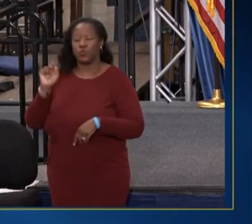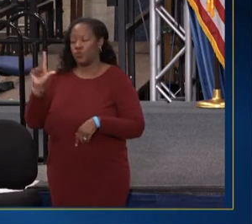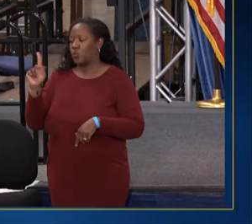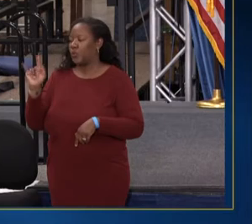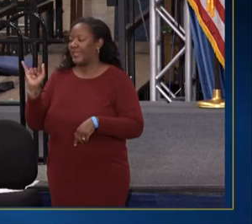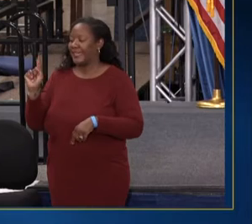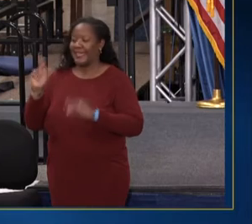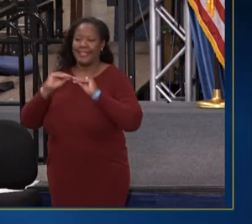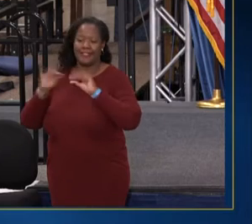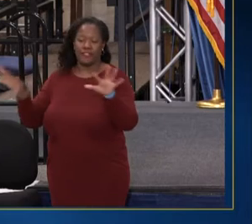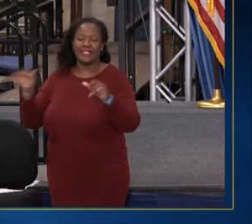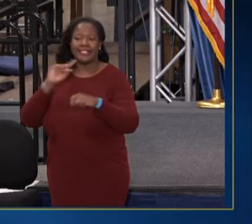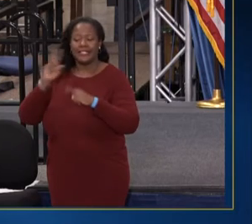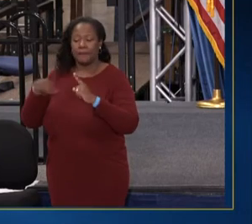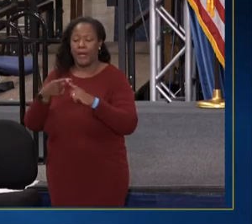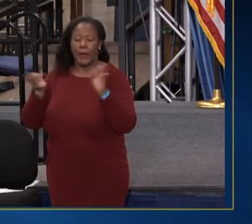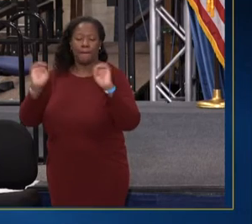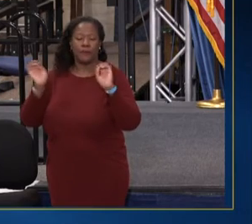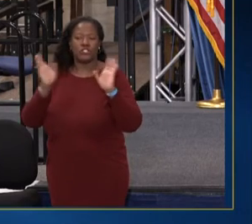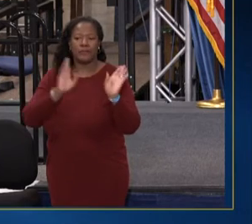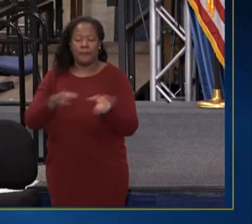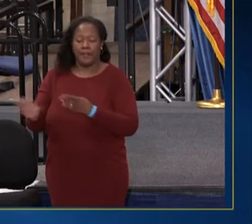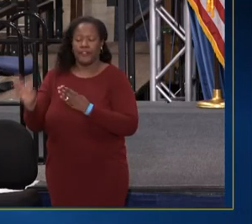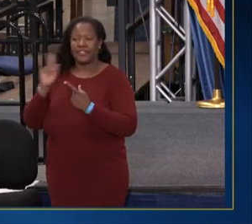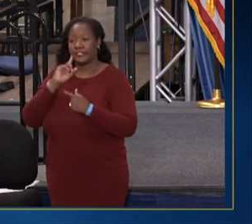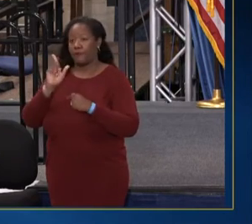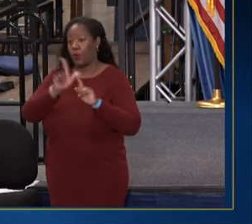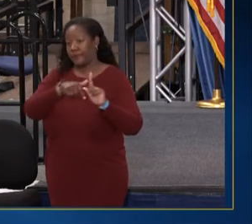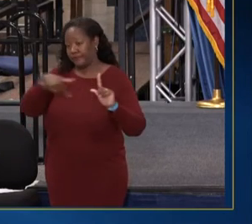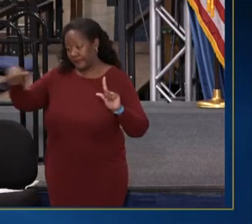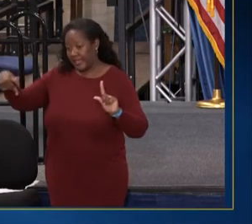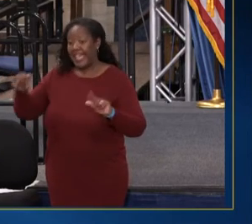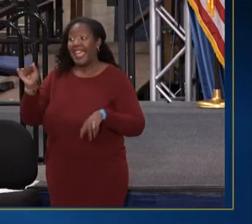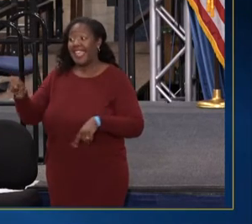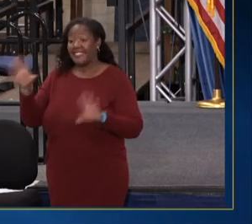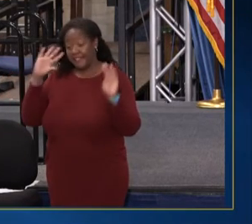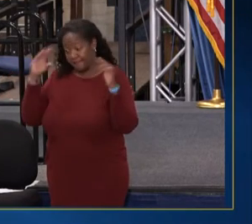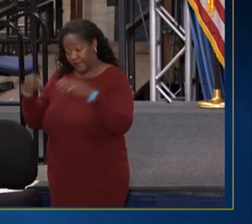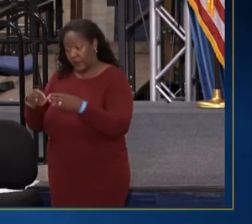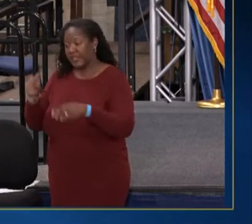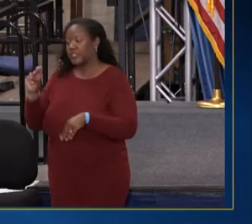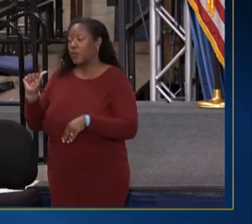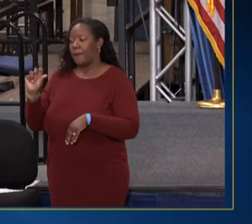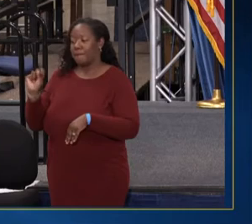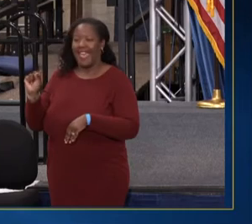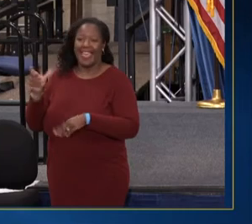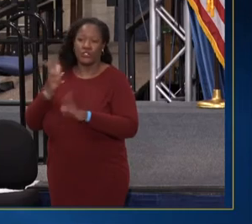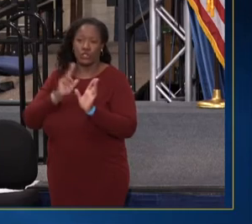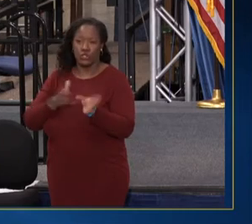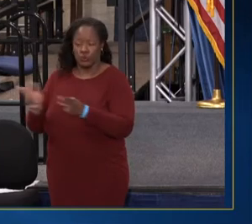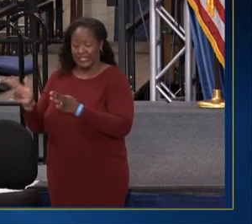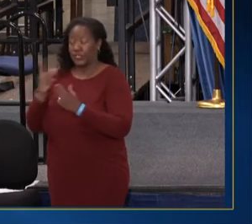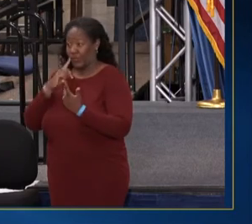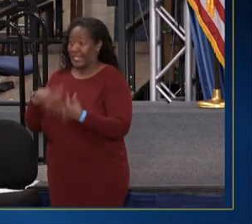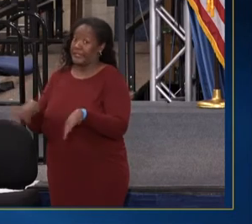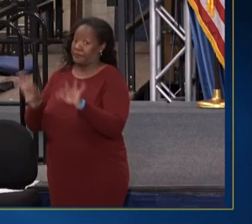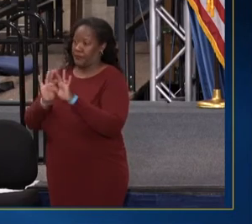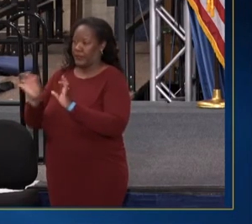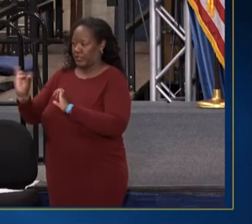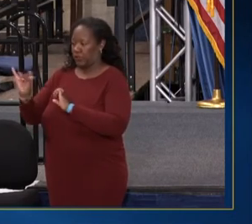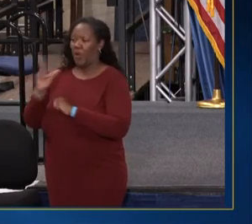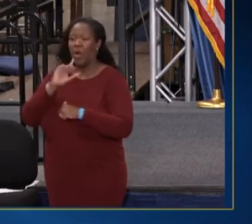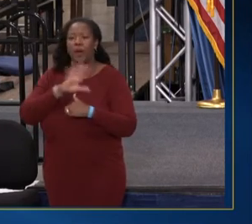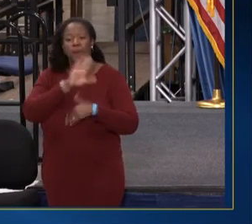emergency preparedness for LGBTQ people, and they actually specifically look at mass shootings. So important to take a look at that one as well. All of that plays